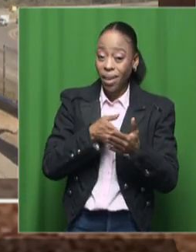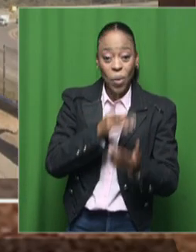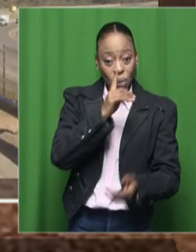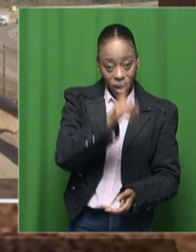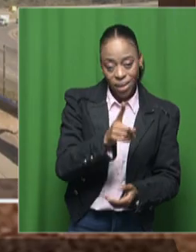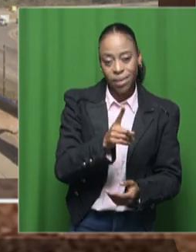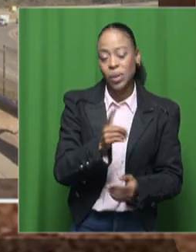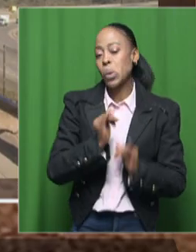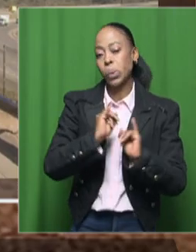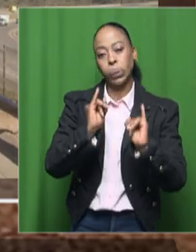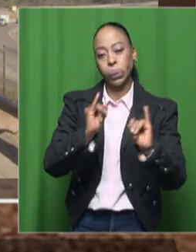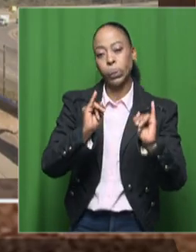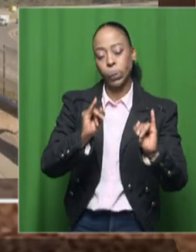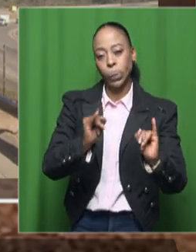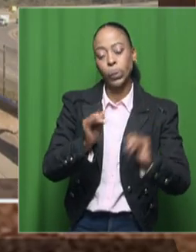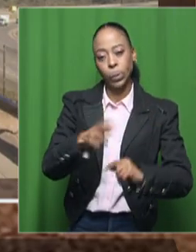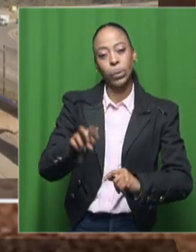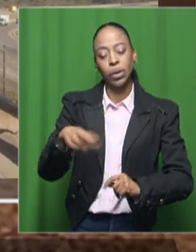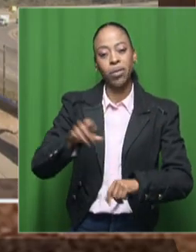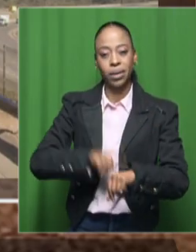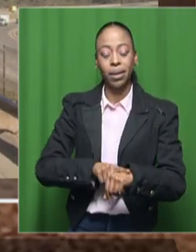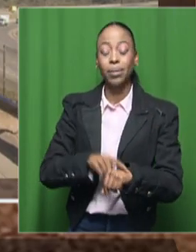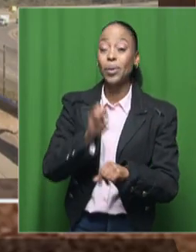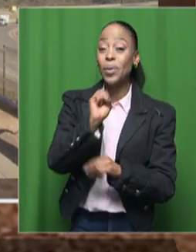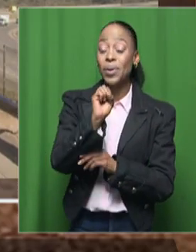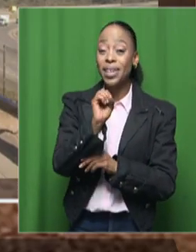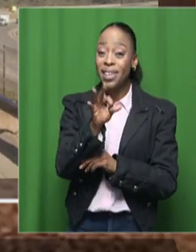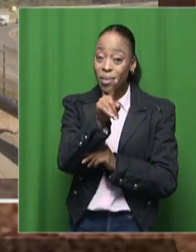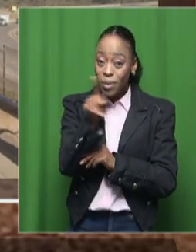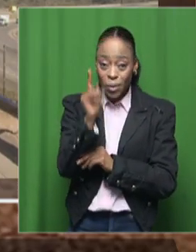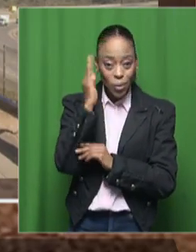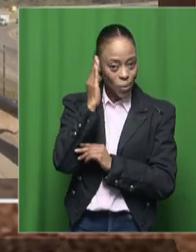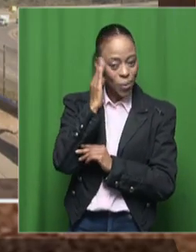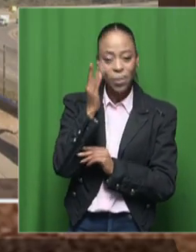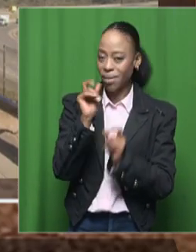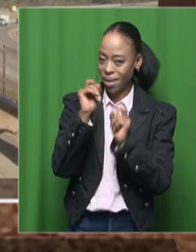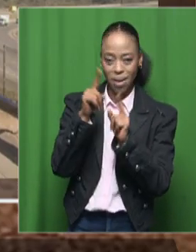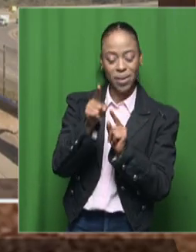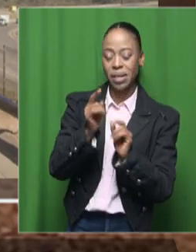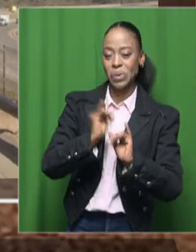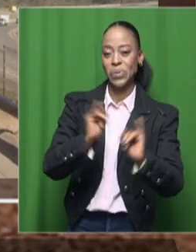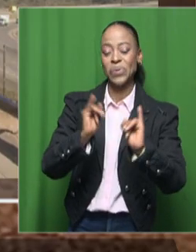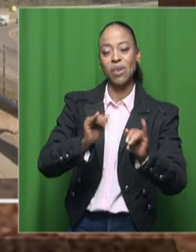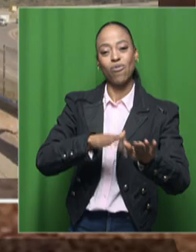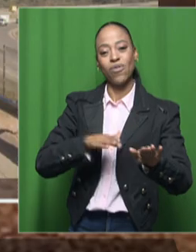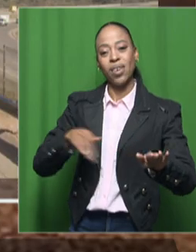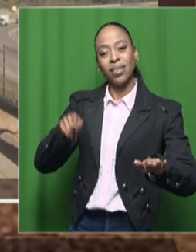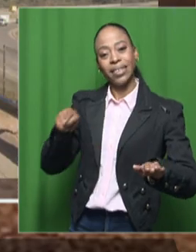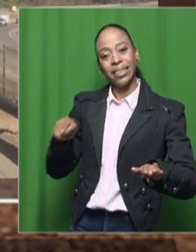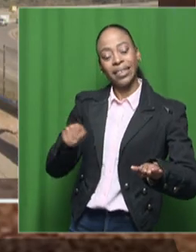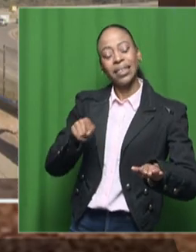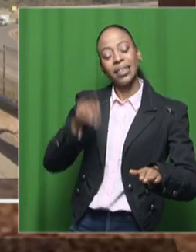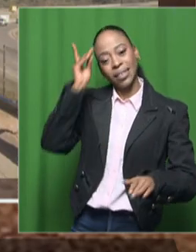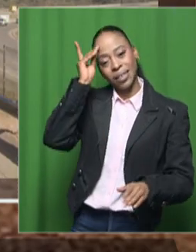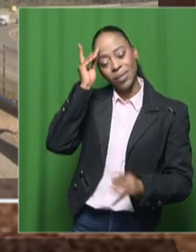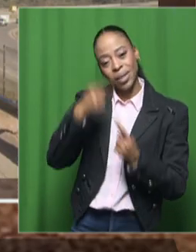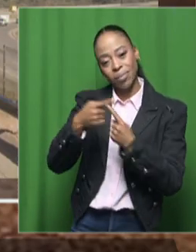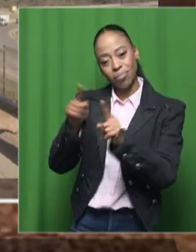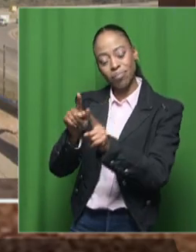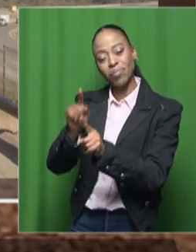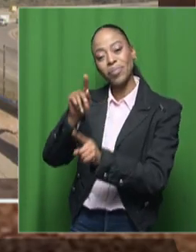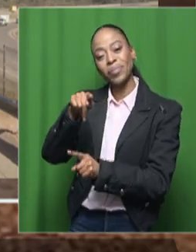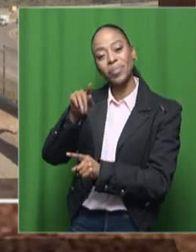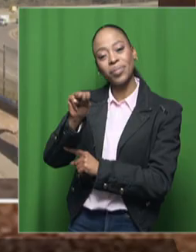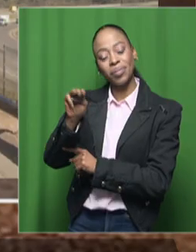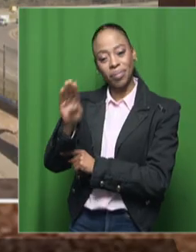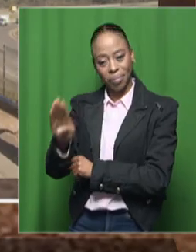really intensify those travel times. Everybody that does that run knows how bad it can be between sort of Pietermaritzburg and Cato Ridge through that roadworks.